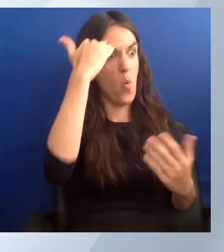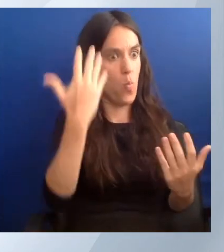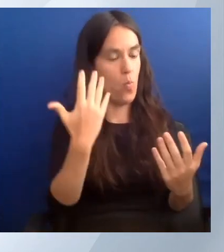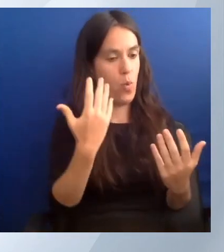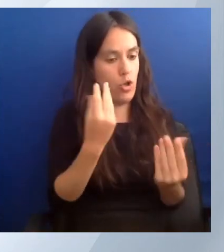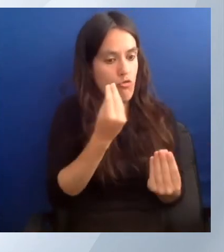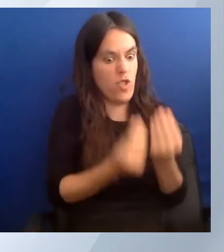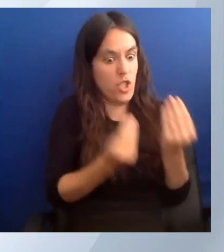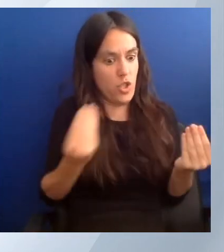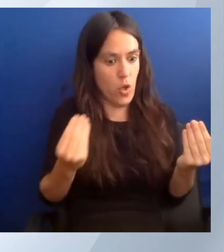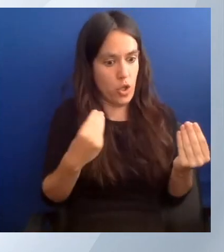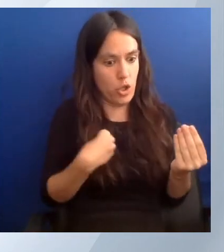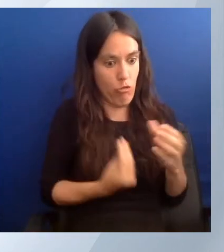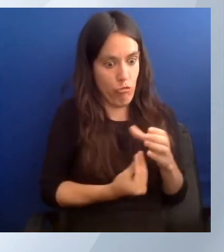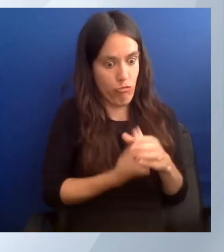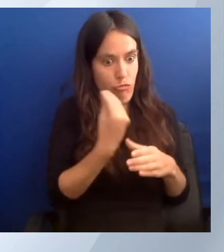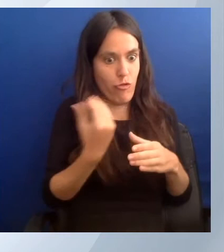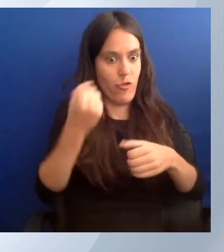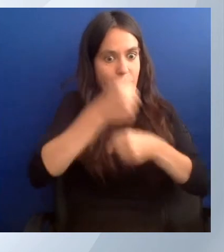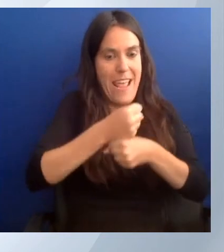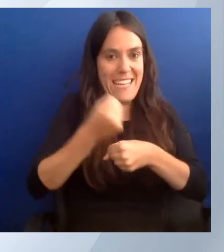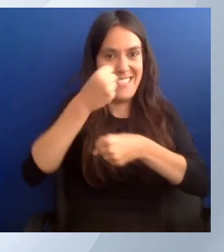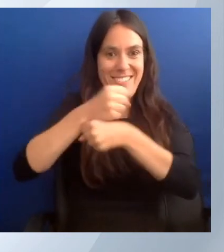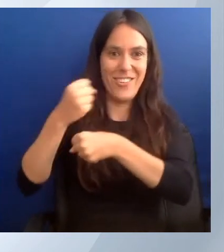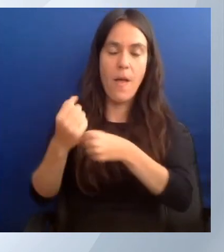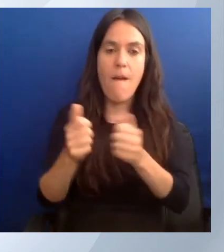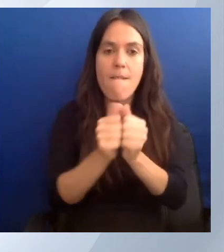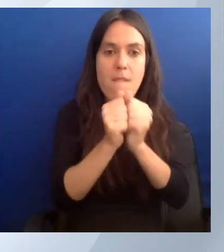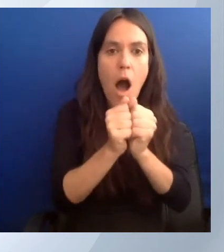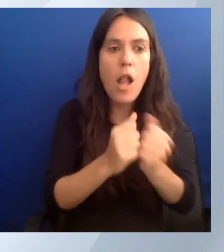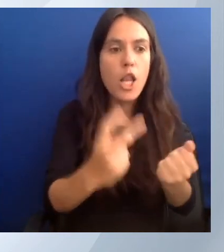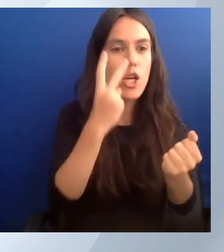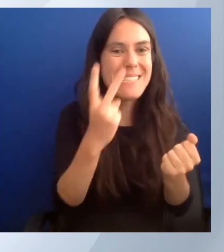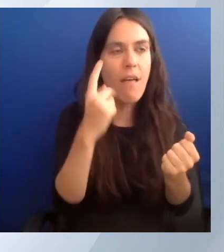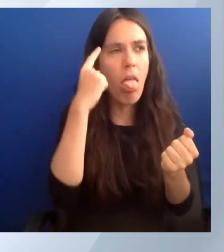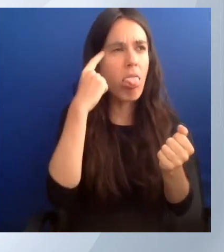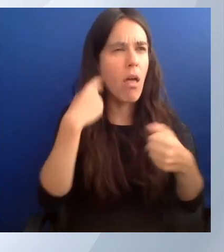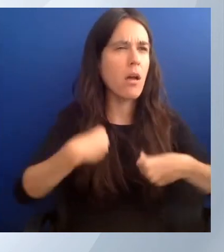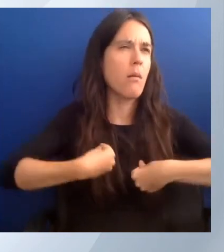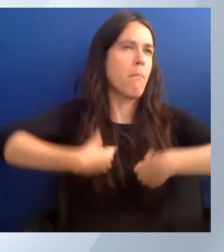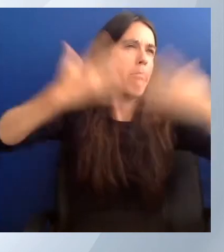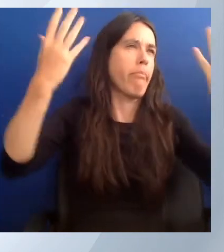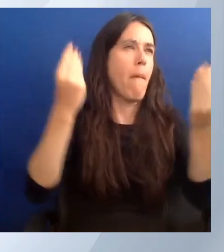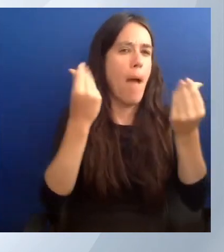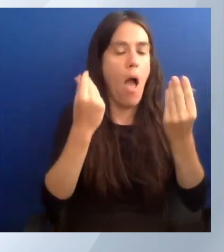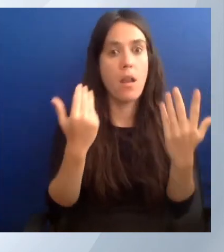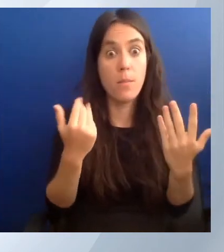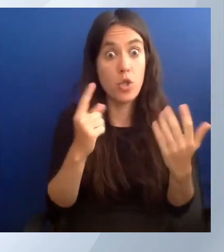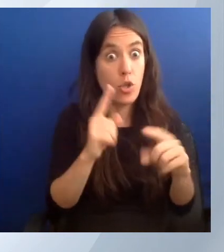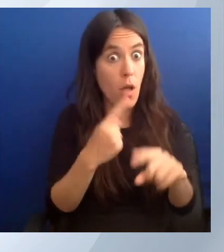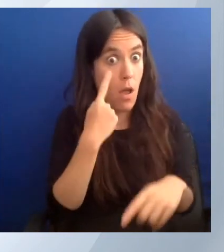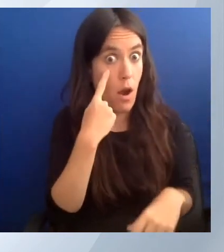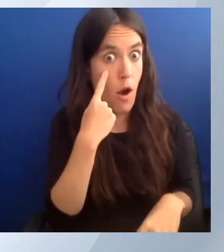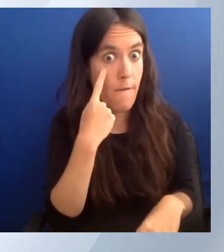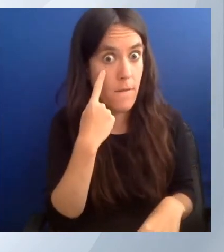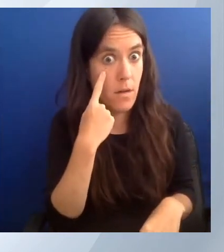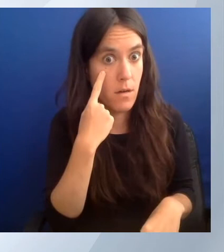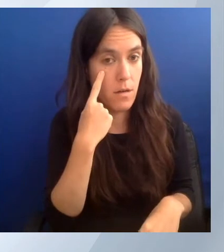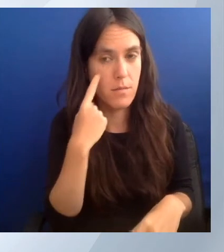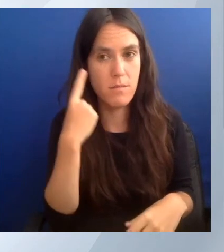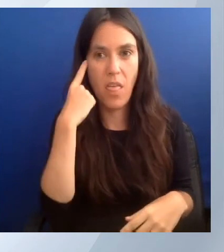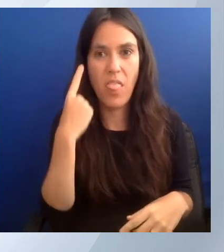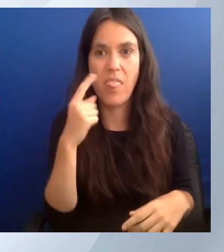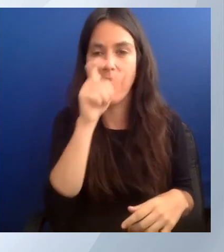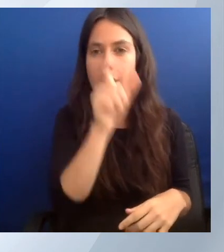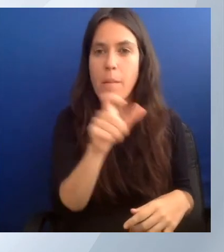of value without spending a whole lot of money. Sure, you've got to be careful. I have heard the horror stories of people pressing the